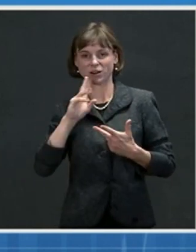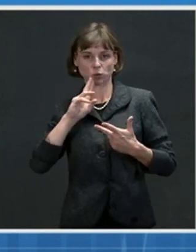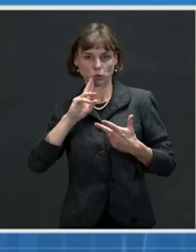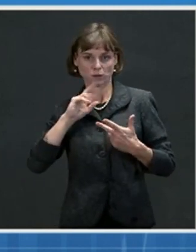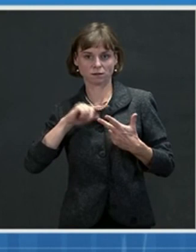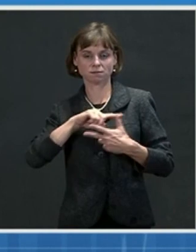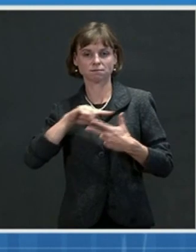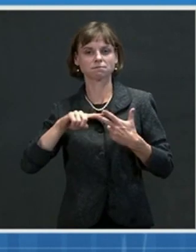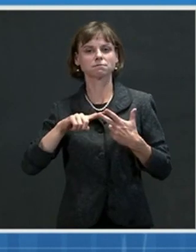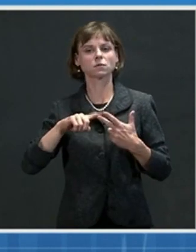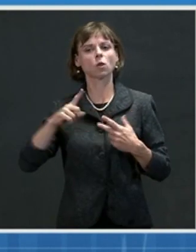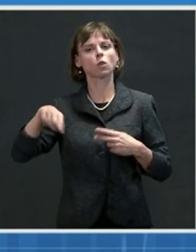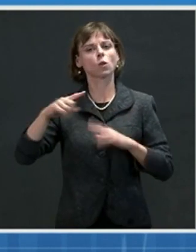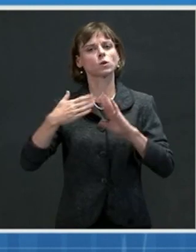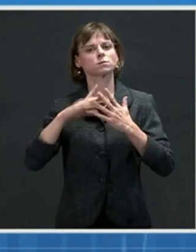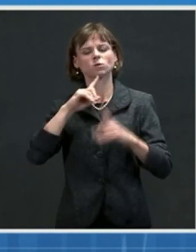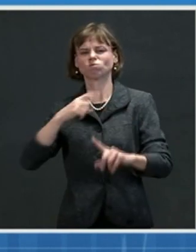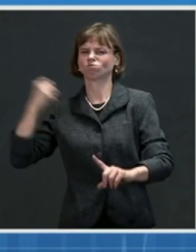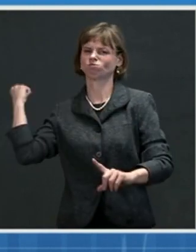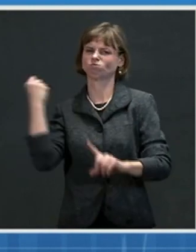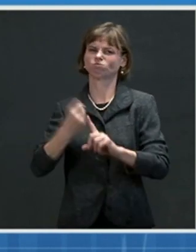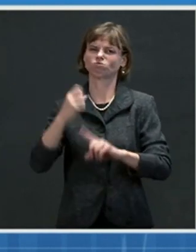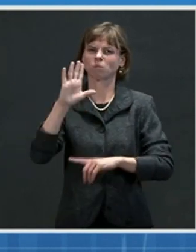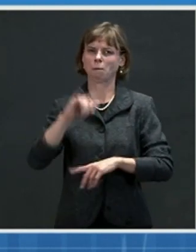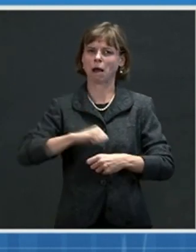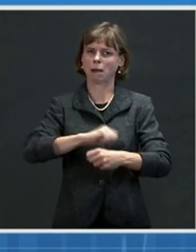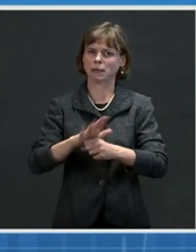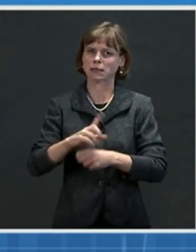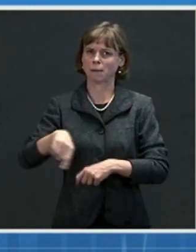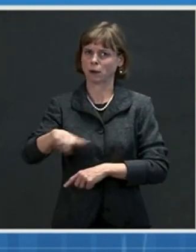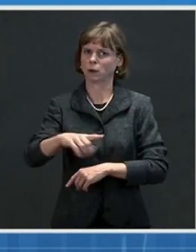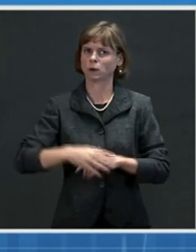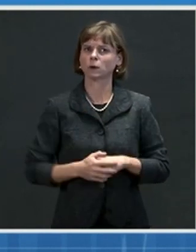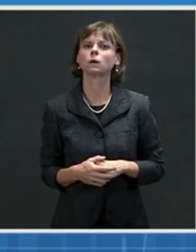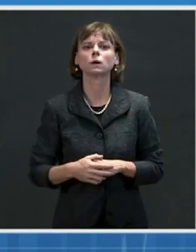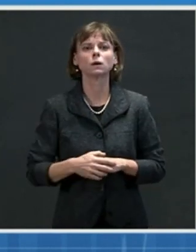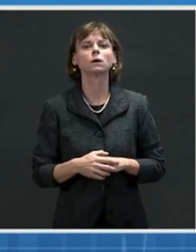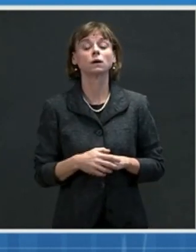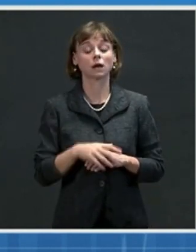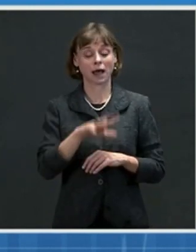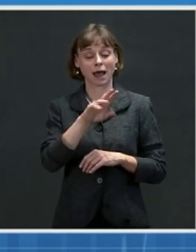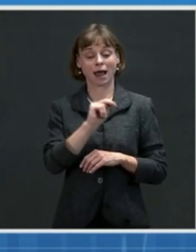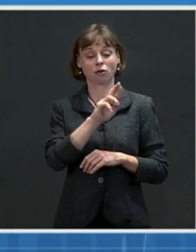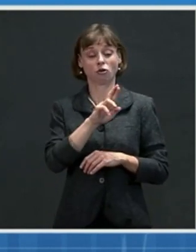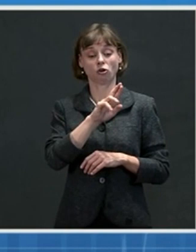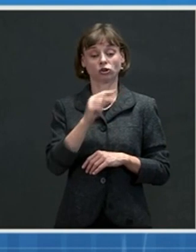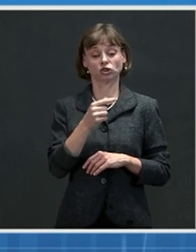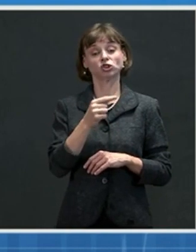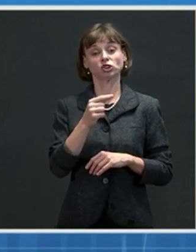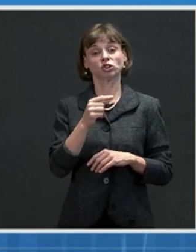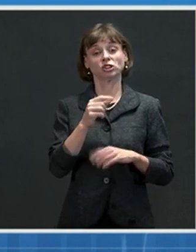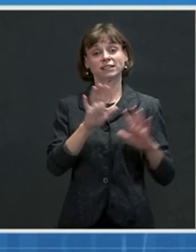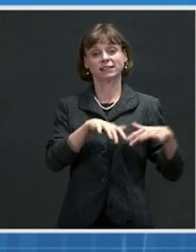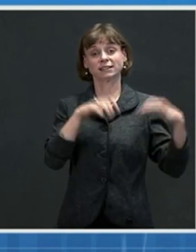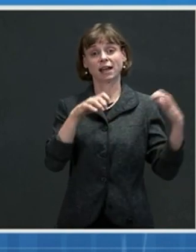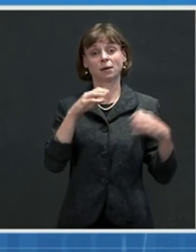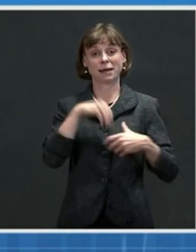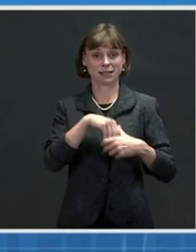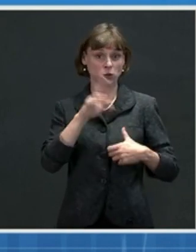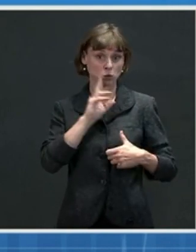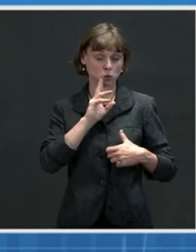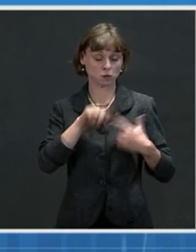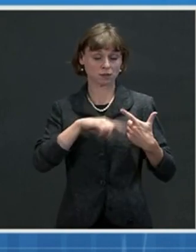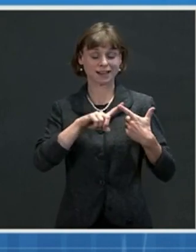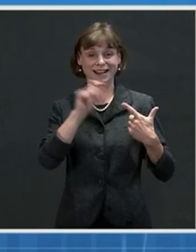pandemic. In Houston, we're building a major site at NRG Stadium. In South Dallas, a new site